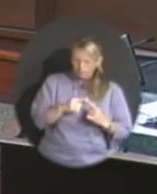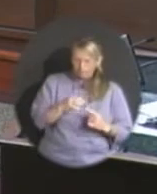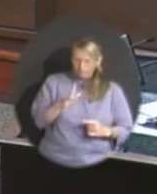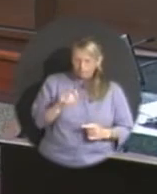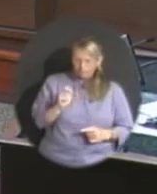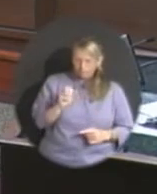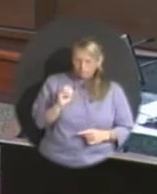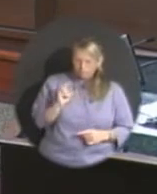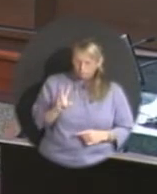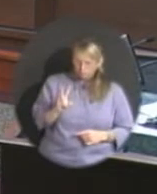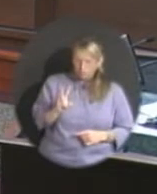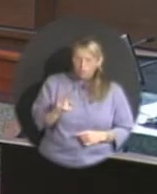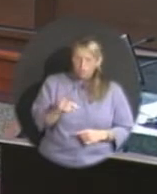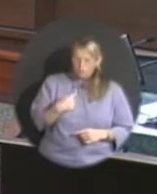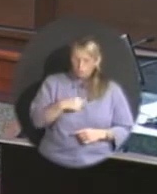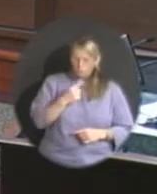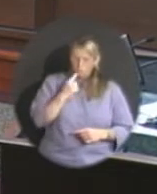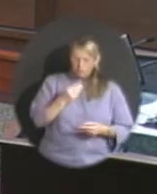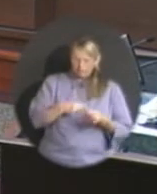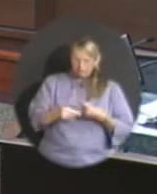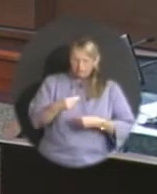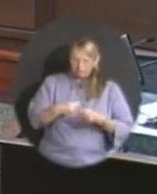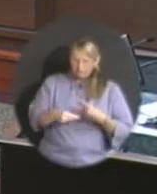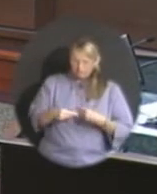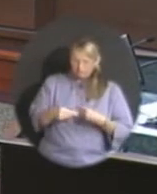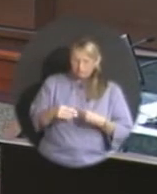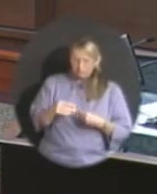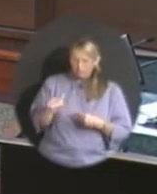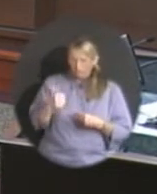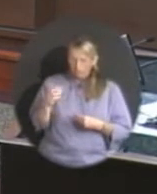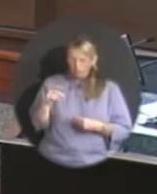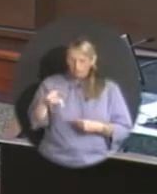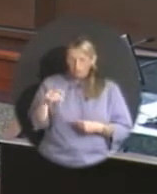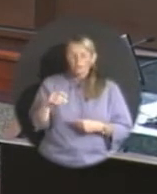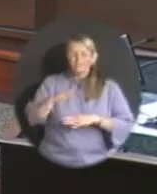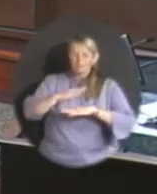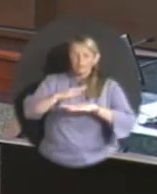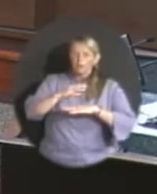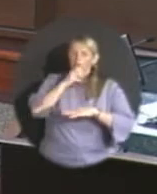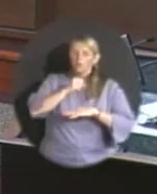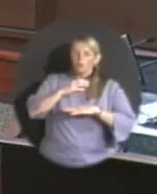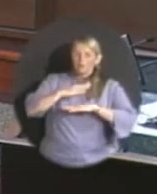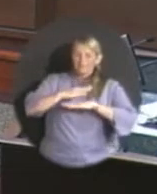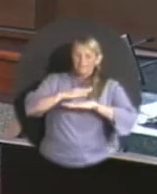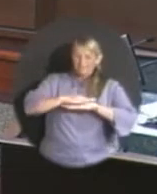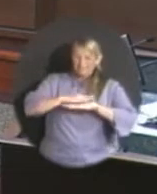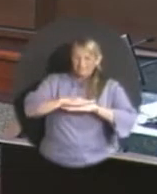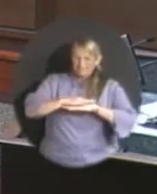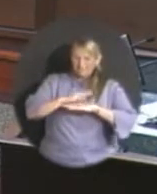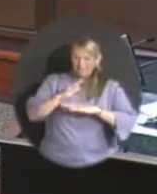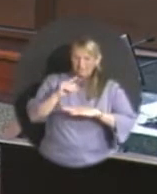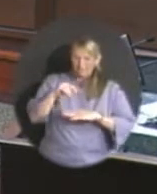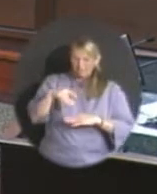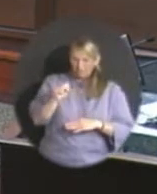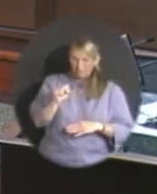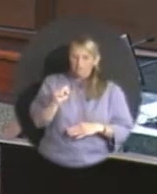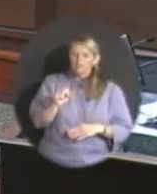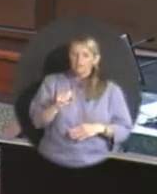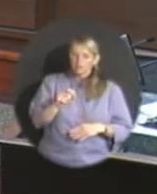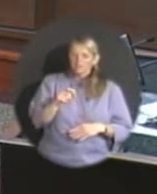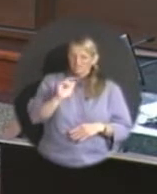I take it? Even though we just approved wireless, do we still need desktops? Absolutely. That's what we do most of our testing on?